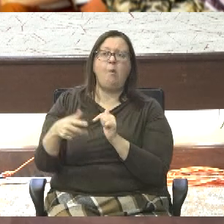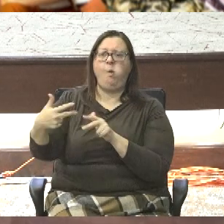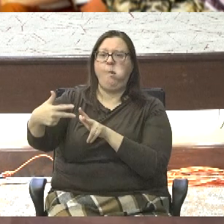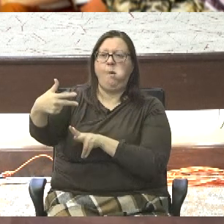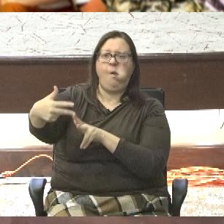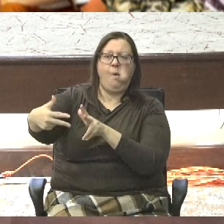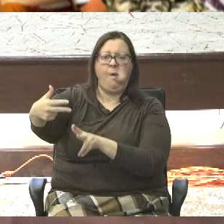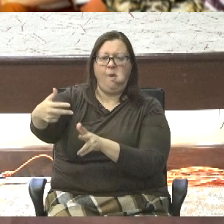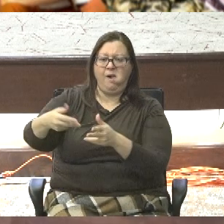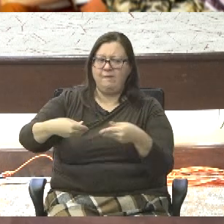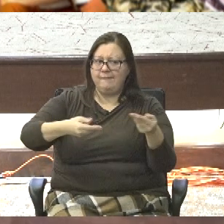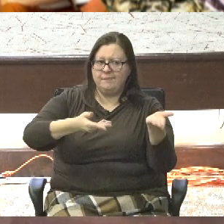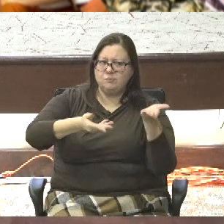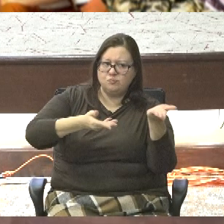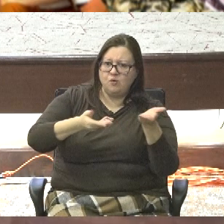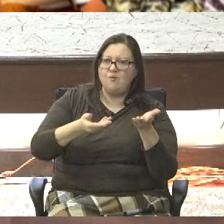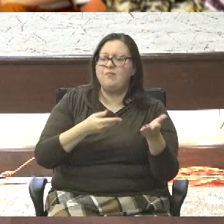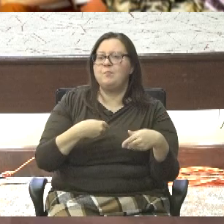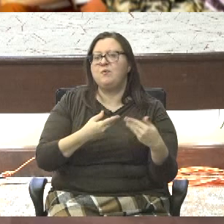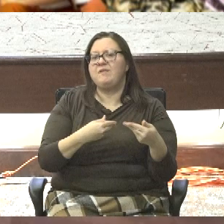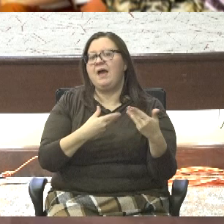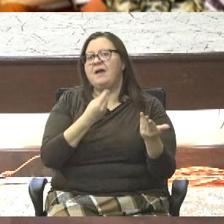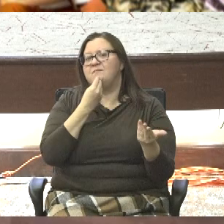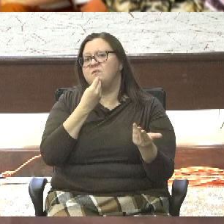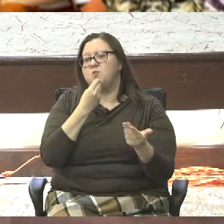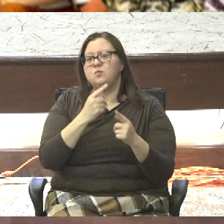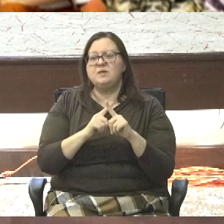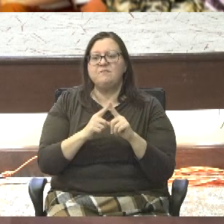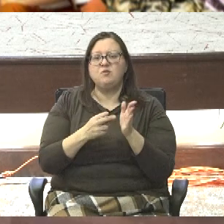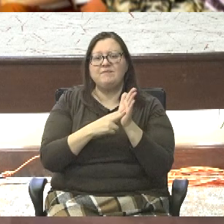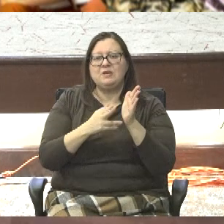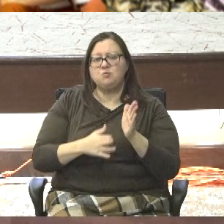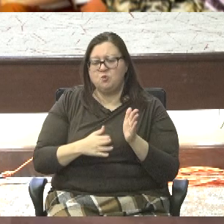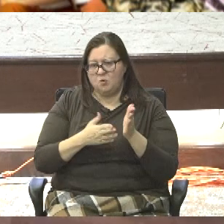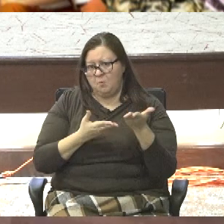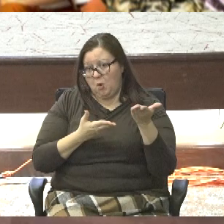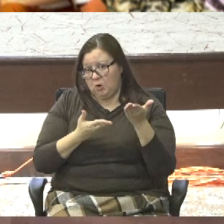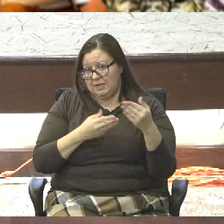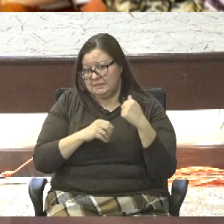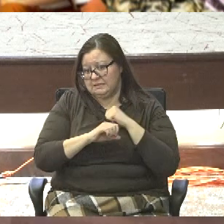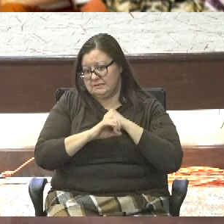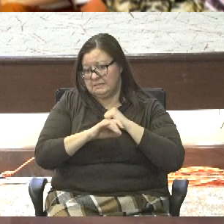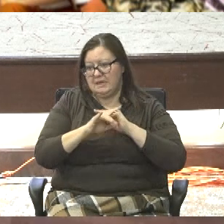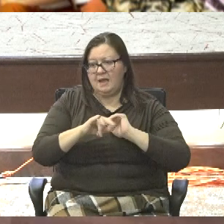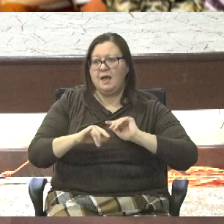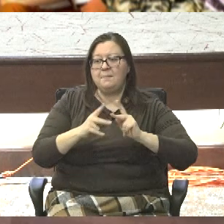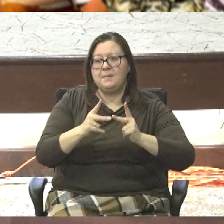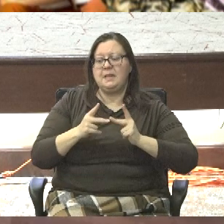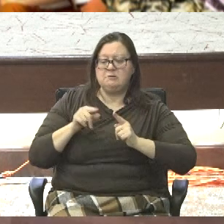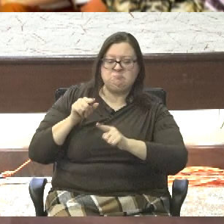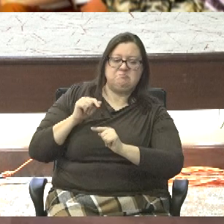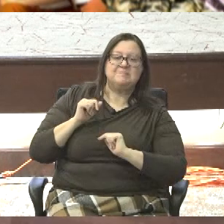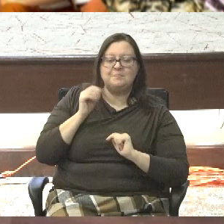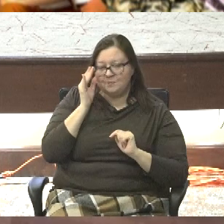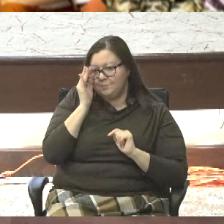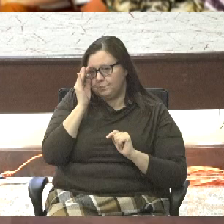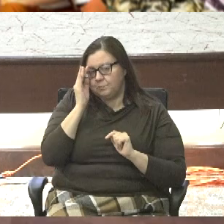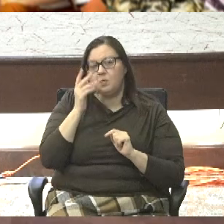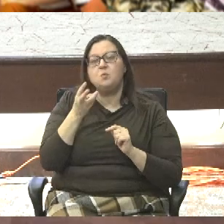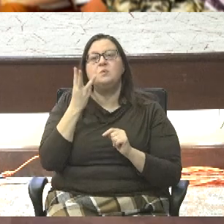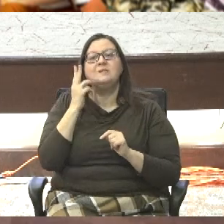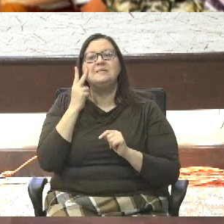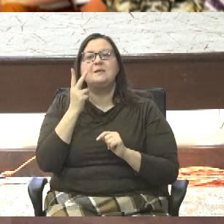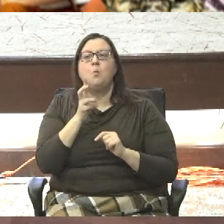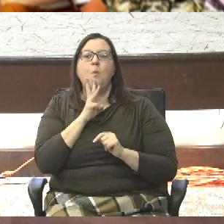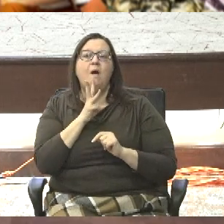and activate to provide different vendor markets. This is a spot that would be, but as you can tell, that water